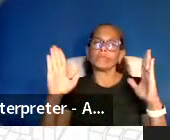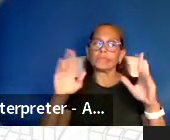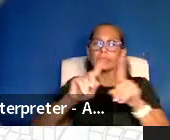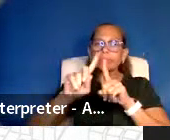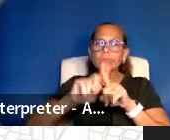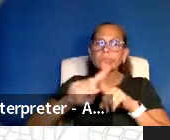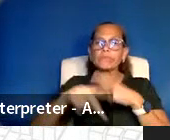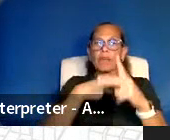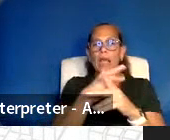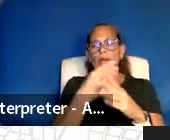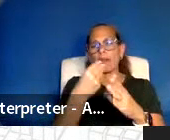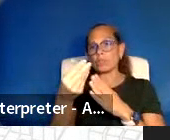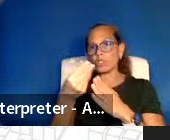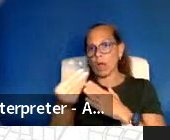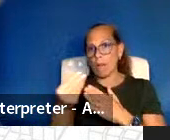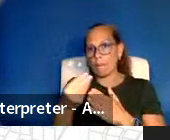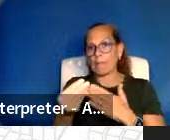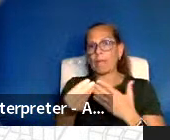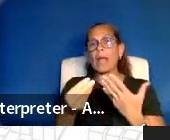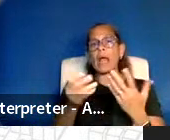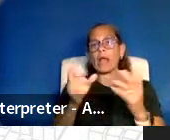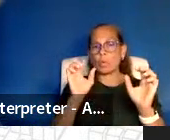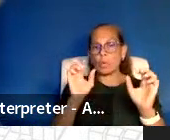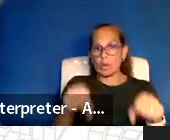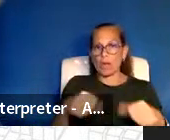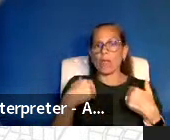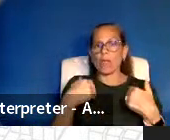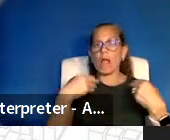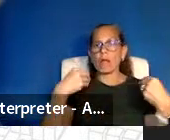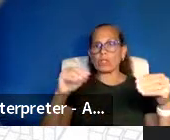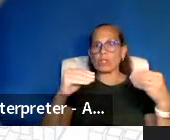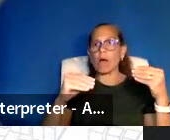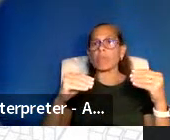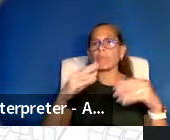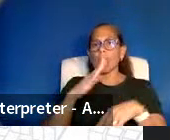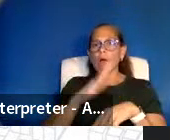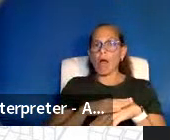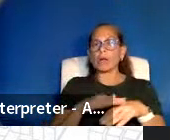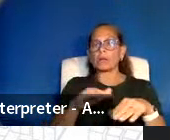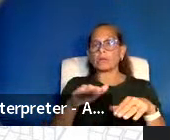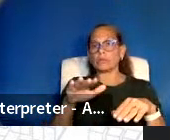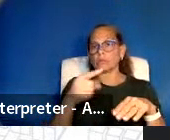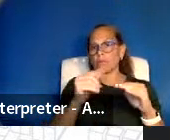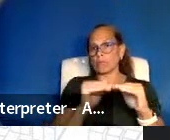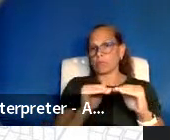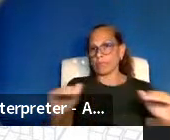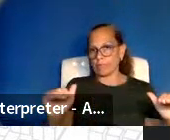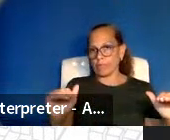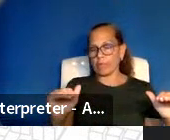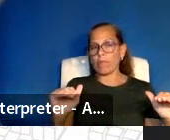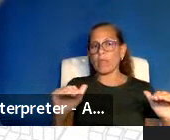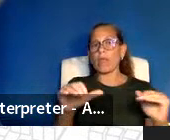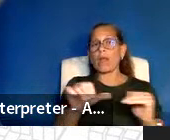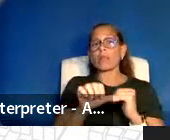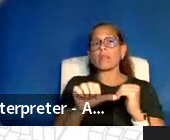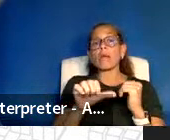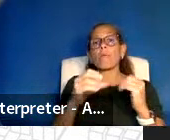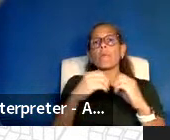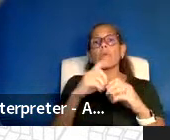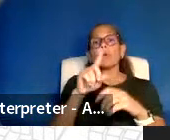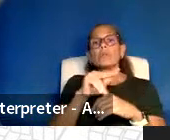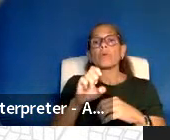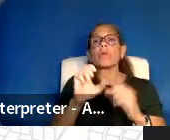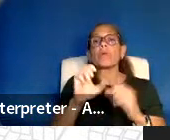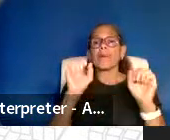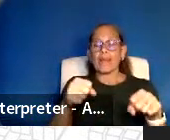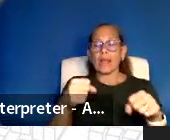and services are allowed on the ground floor along these 2 corridors. The existing zoning allows for automotive uses and